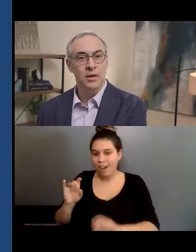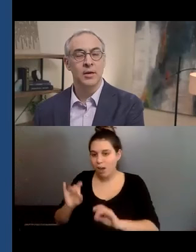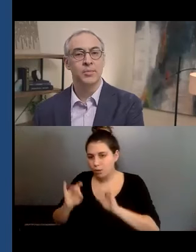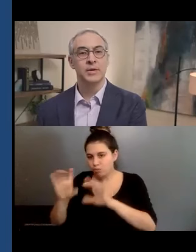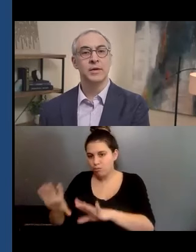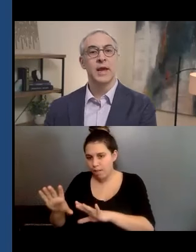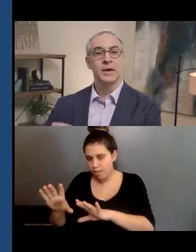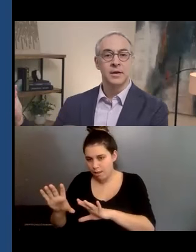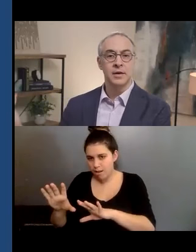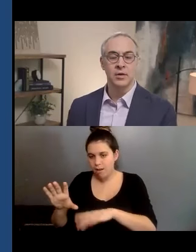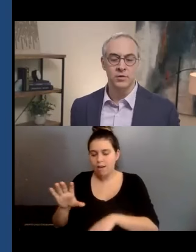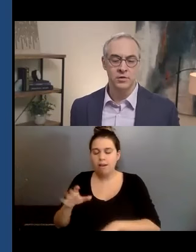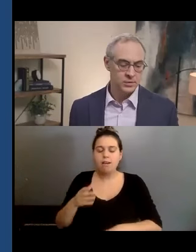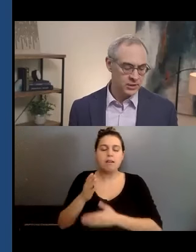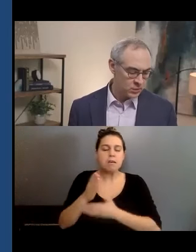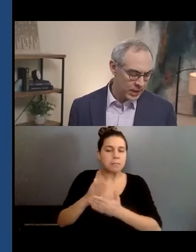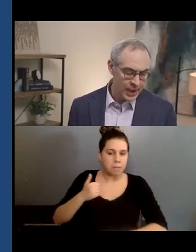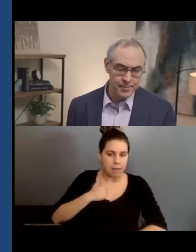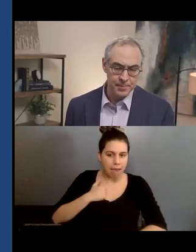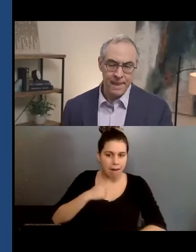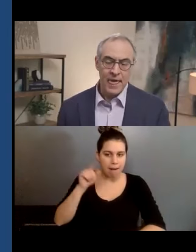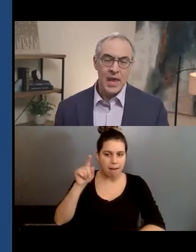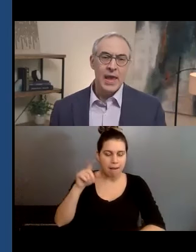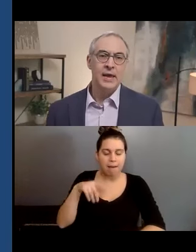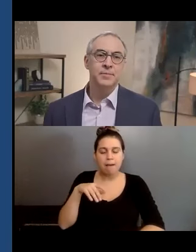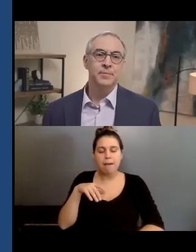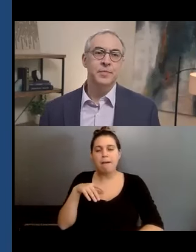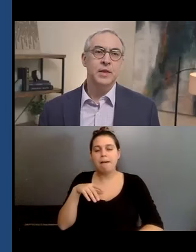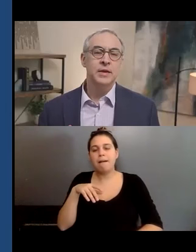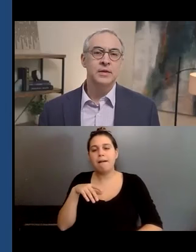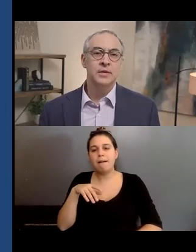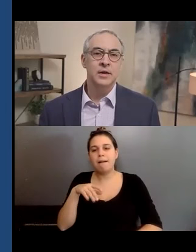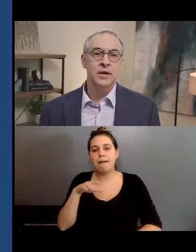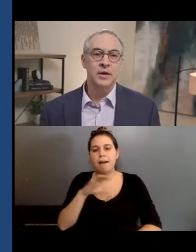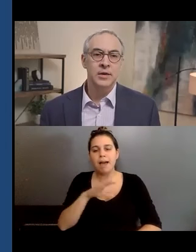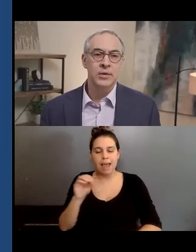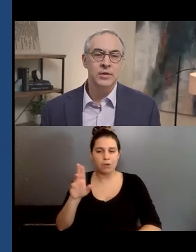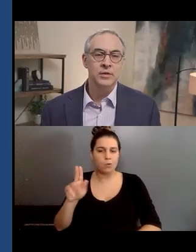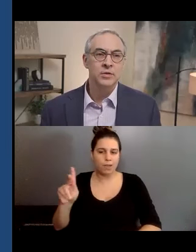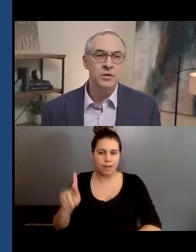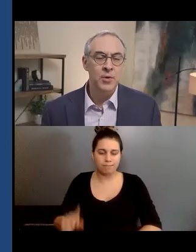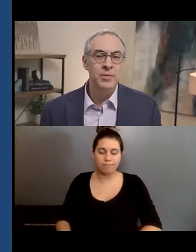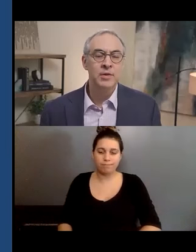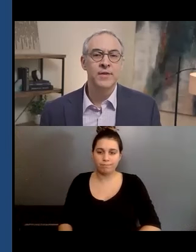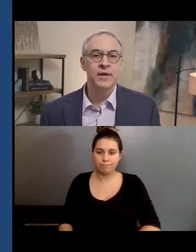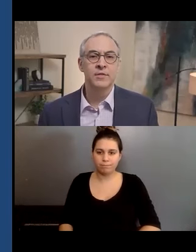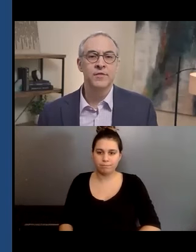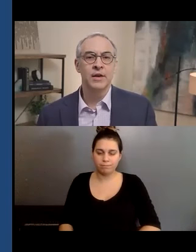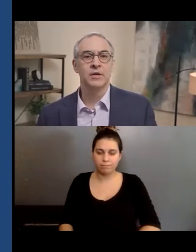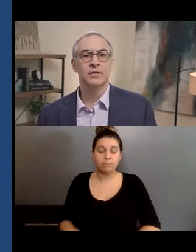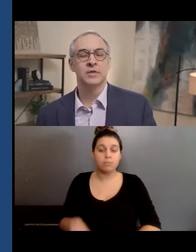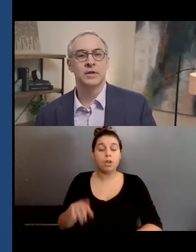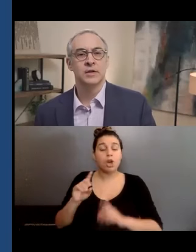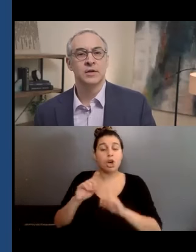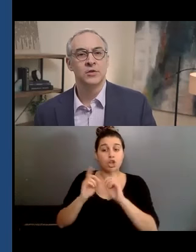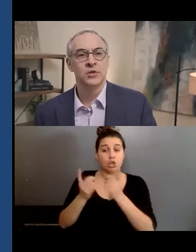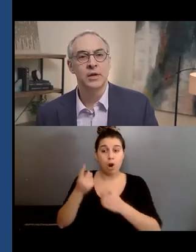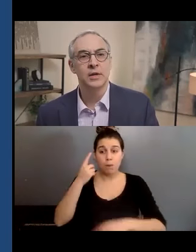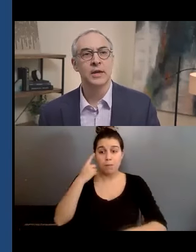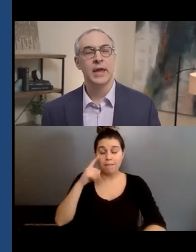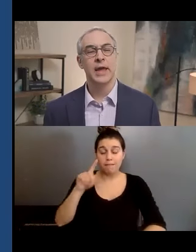Australia, a bit in Canada, and also in the UK. And in the Department of Veteran Affairs